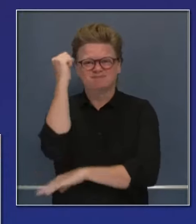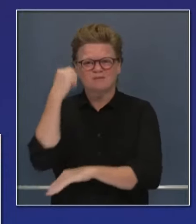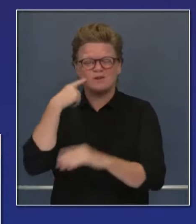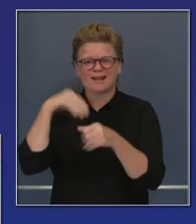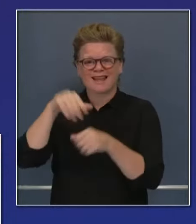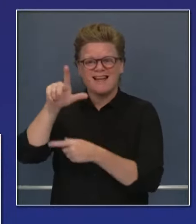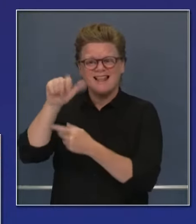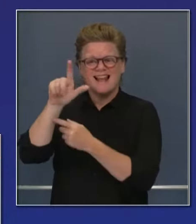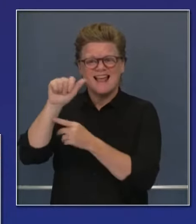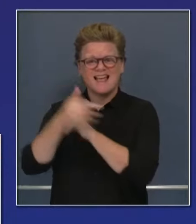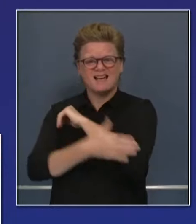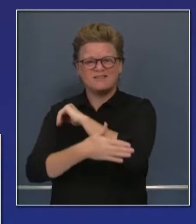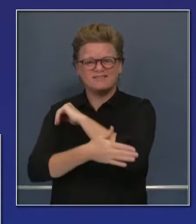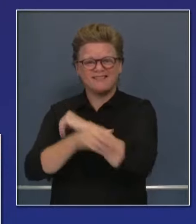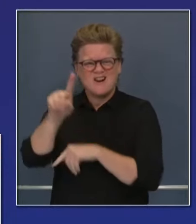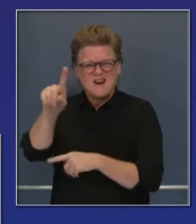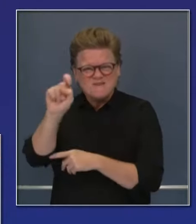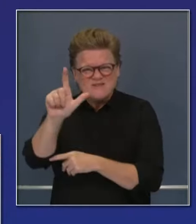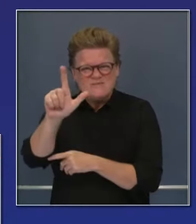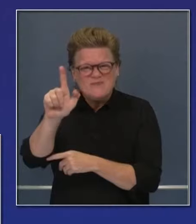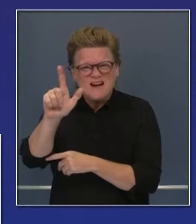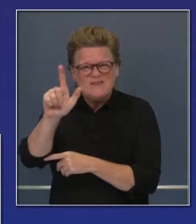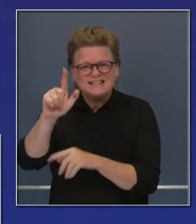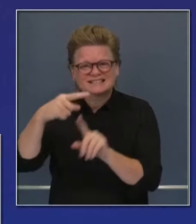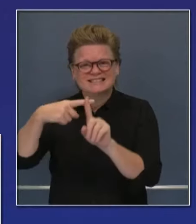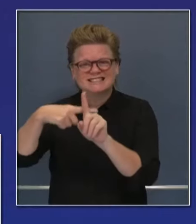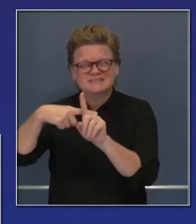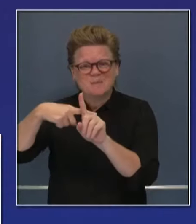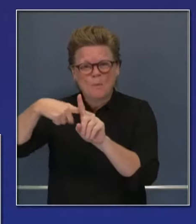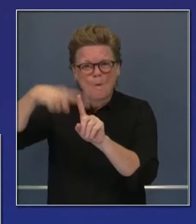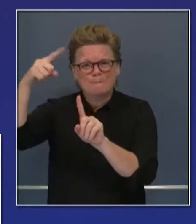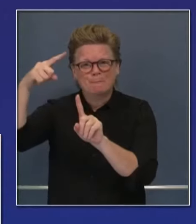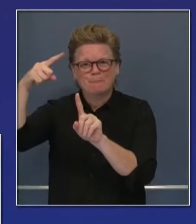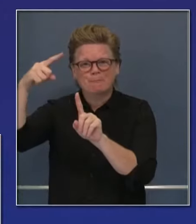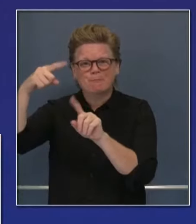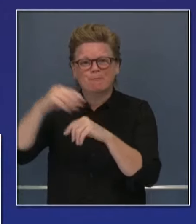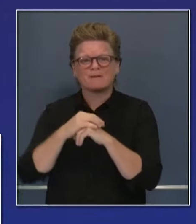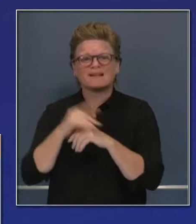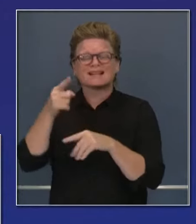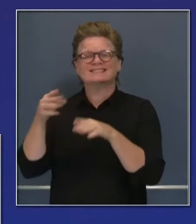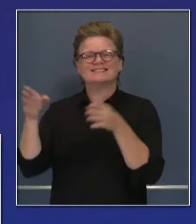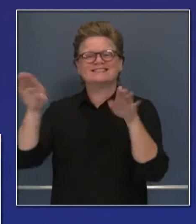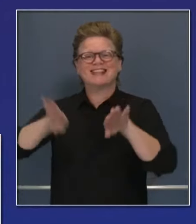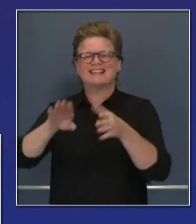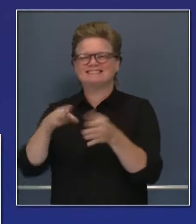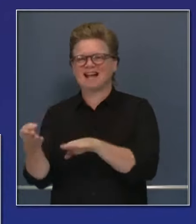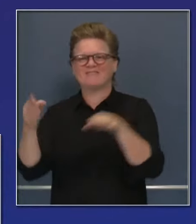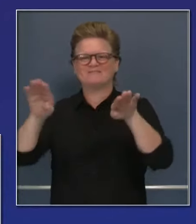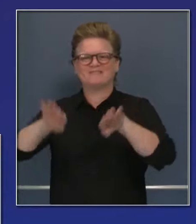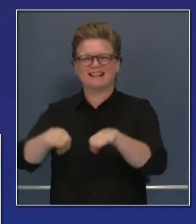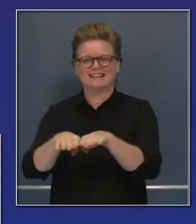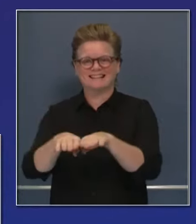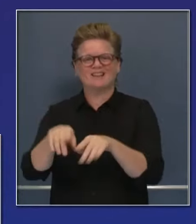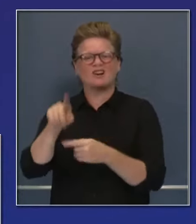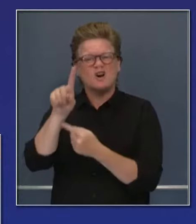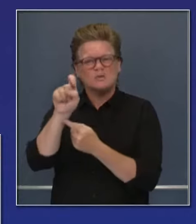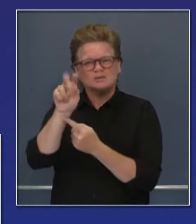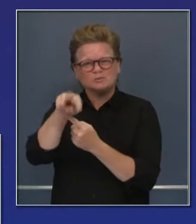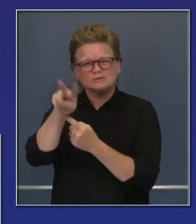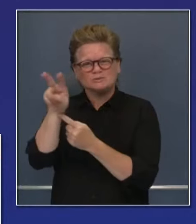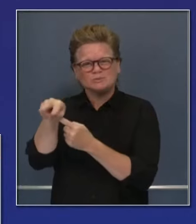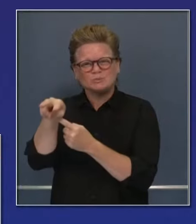County, 121 degrees. Death Valley, cool by historic standards. You recall Death Valley